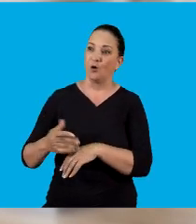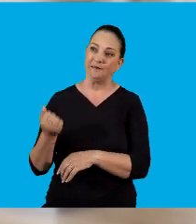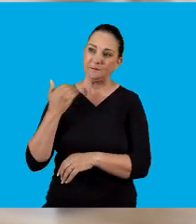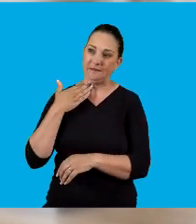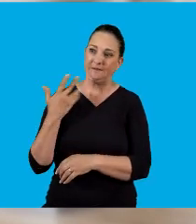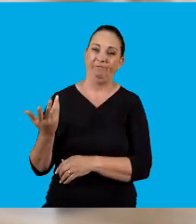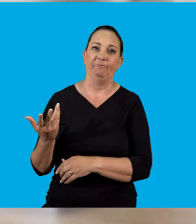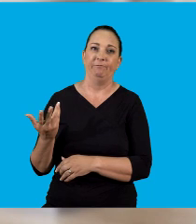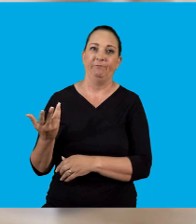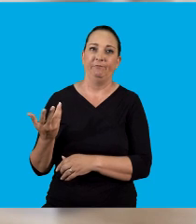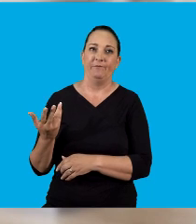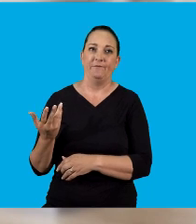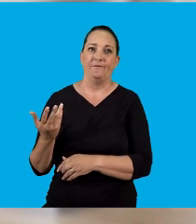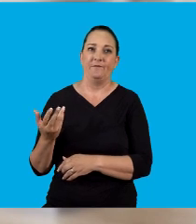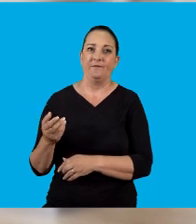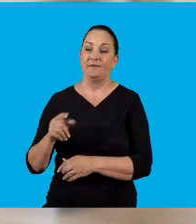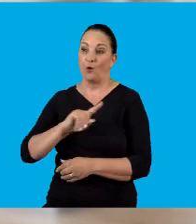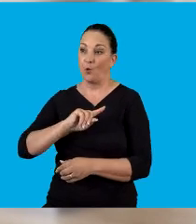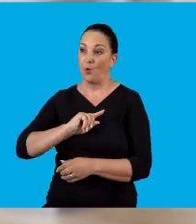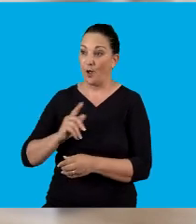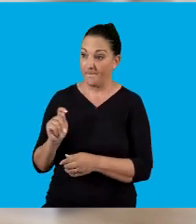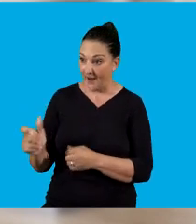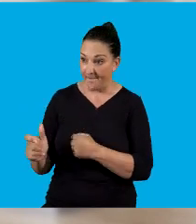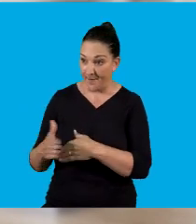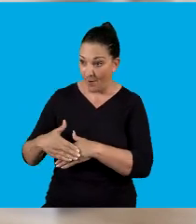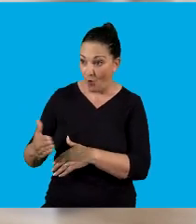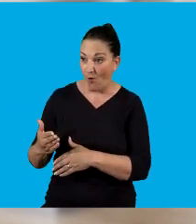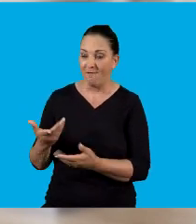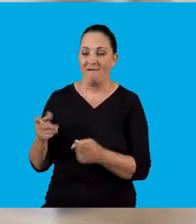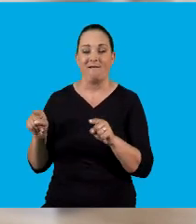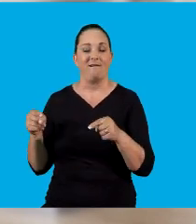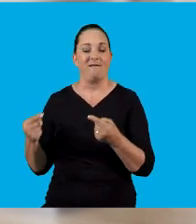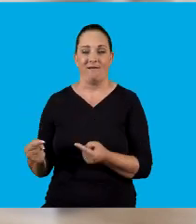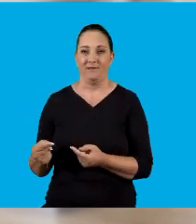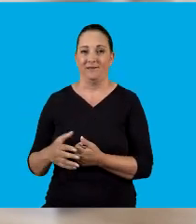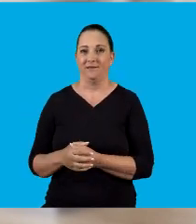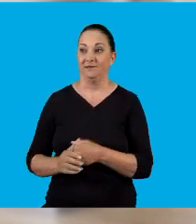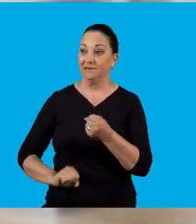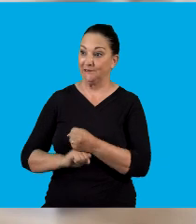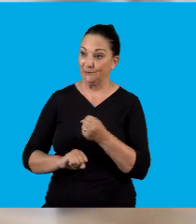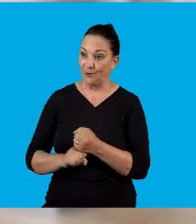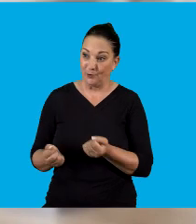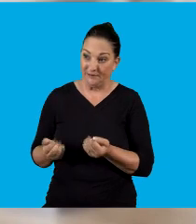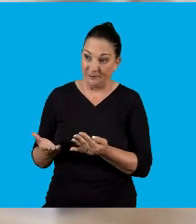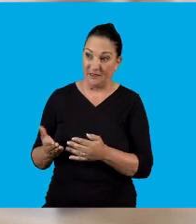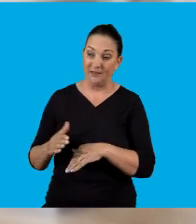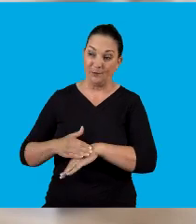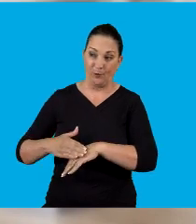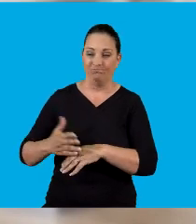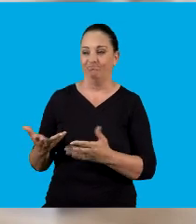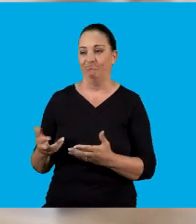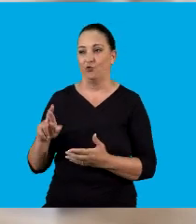of inflation rate, it simply means that we are going to have less buying power to our suppliers. We're going to support them less, buy less